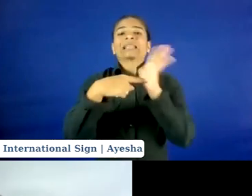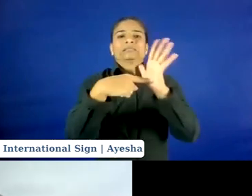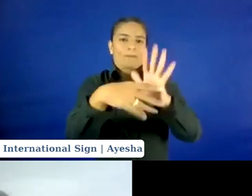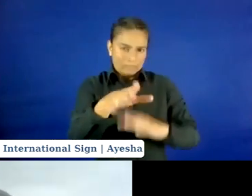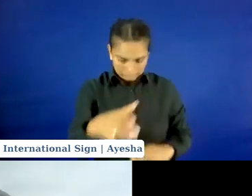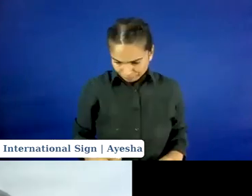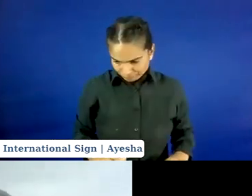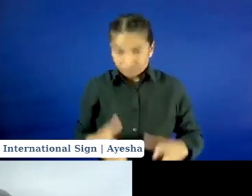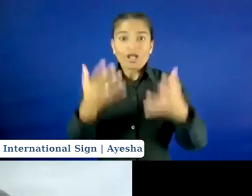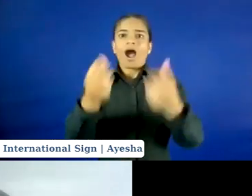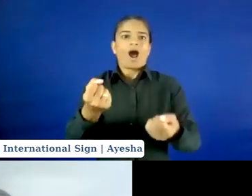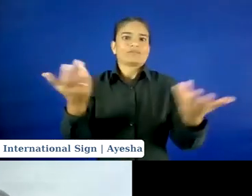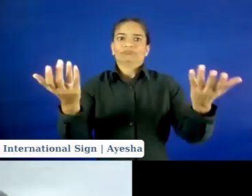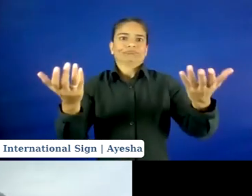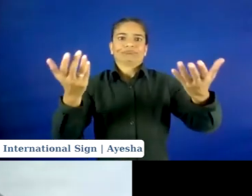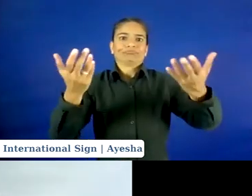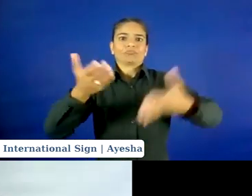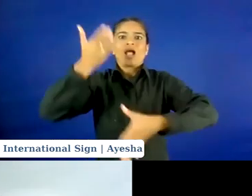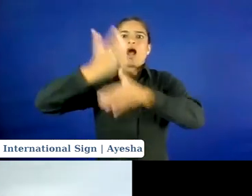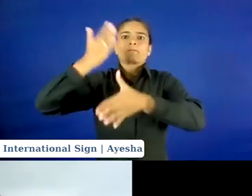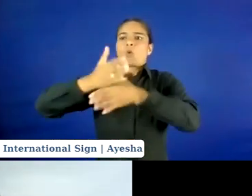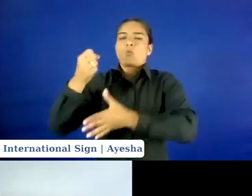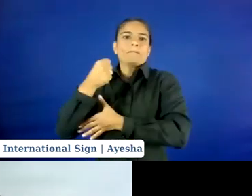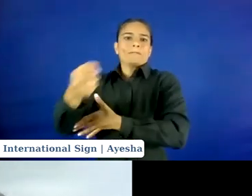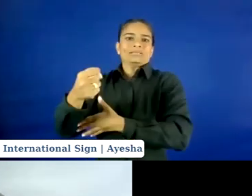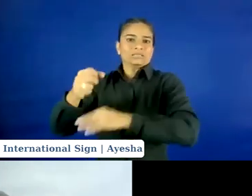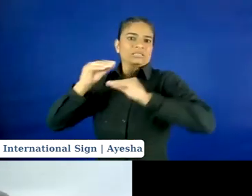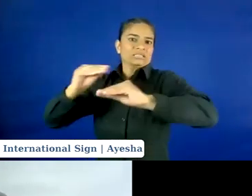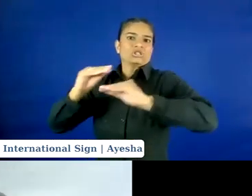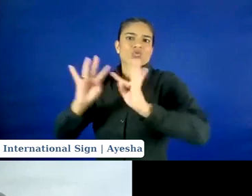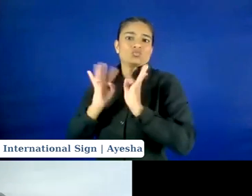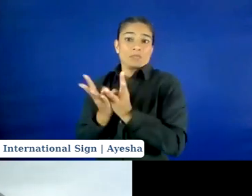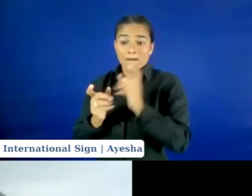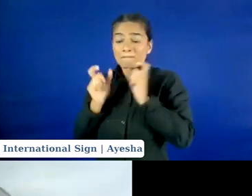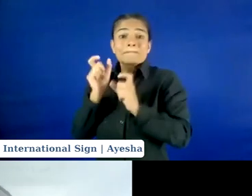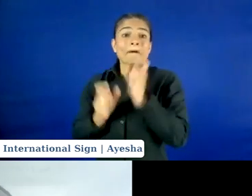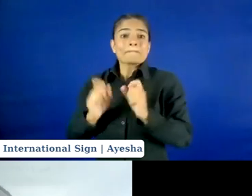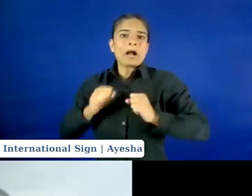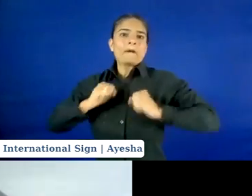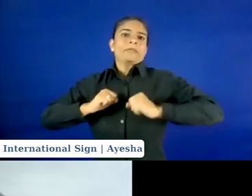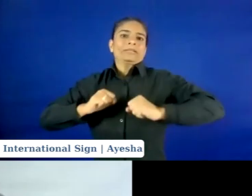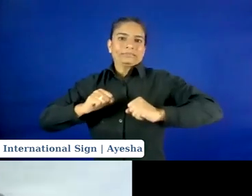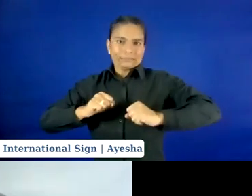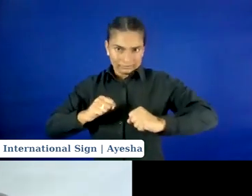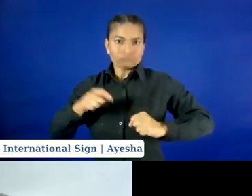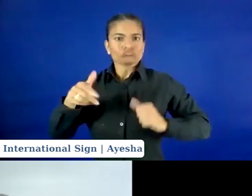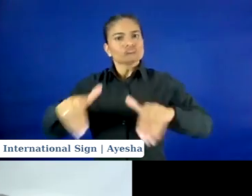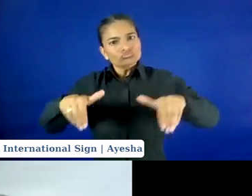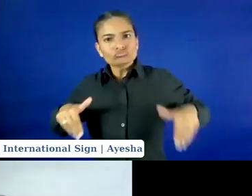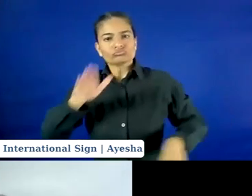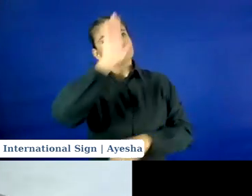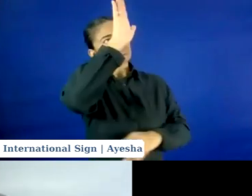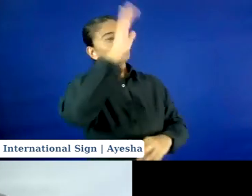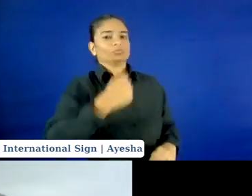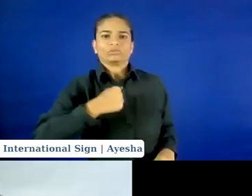people with the epilepsy, as an example, they're coming forward to say, I'm a person with disabilities, can I be employed? And then we are